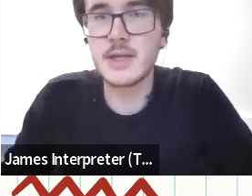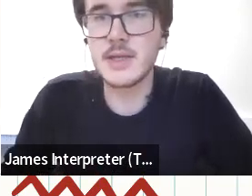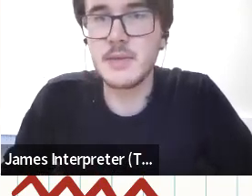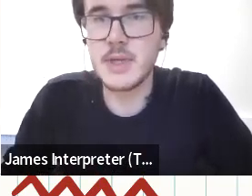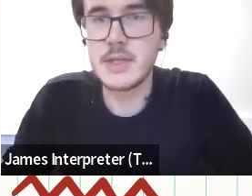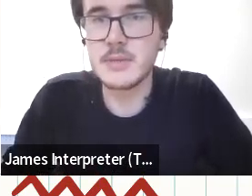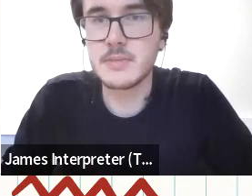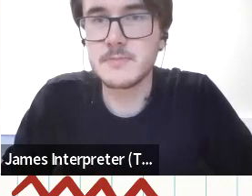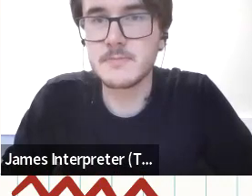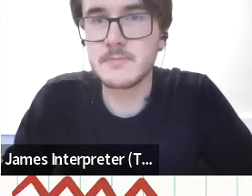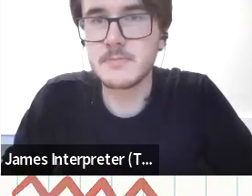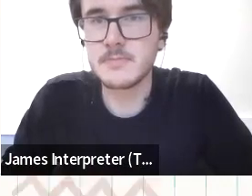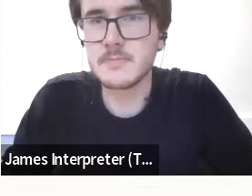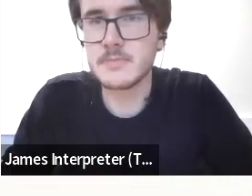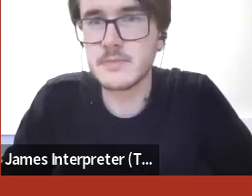Okay, next slide, please.